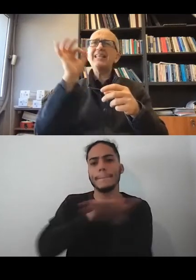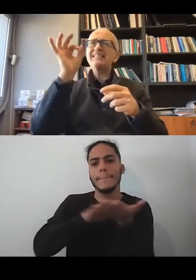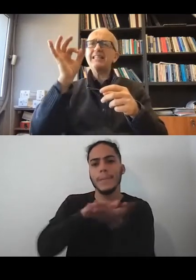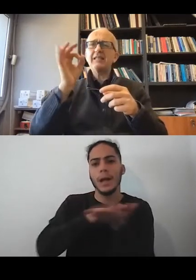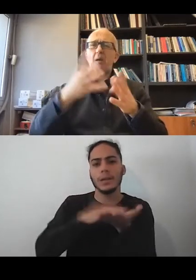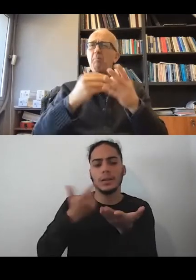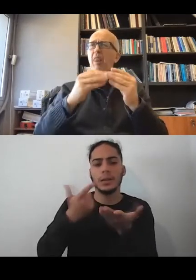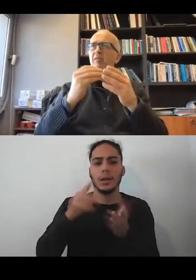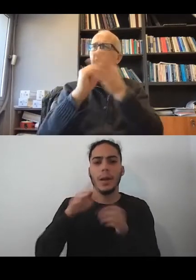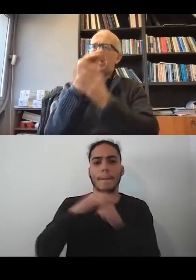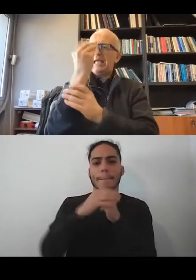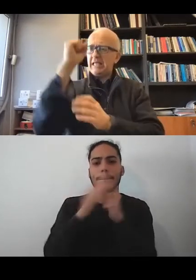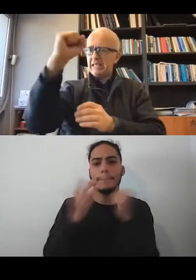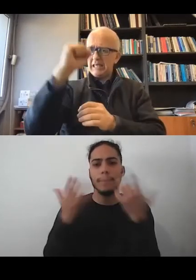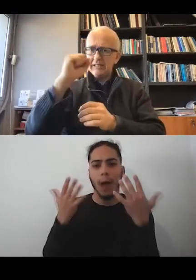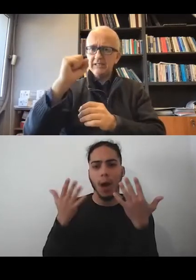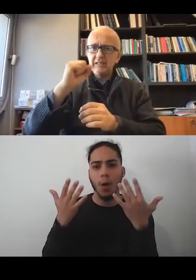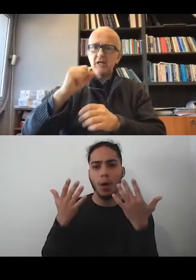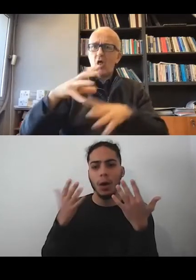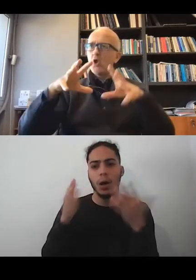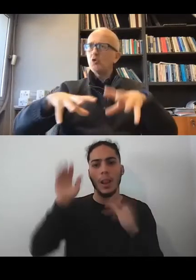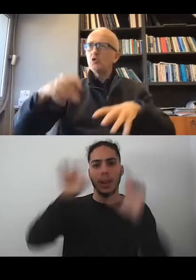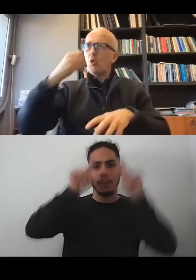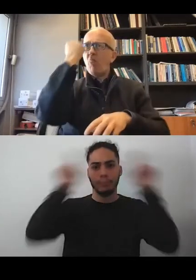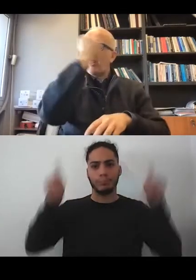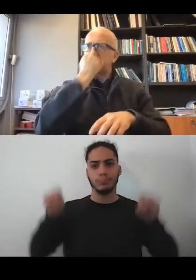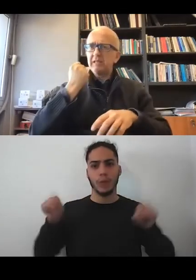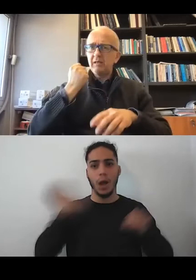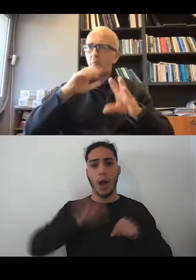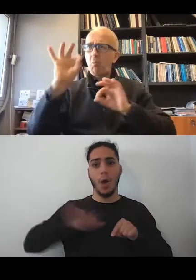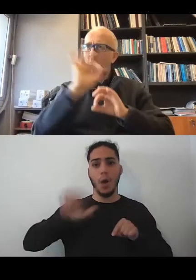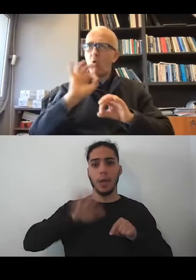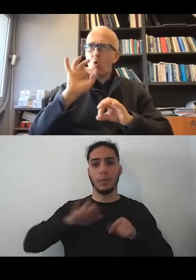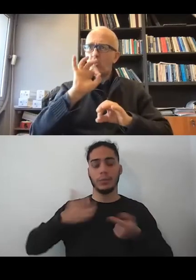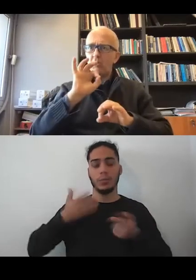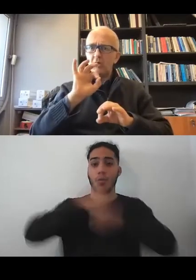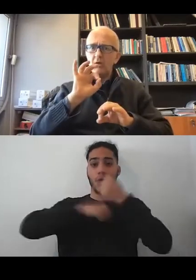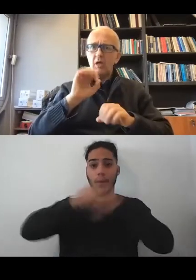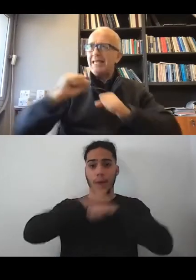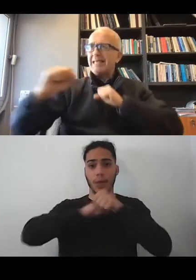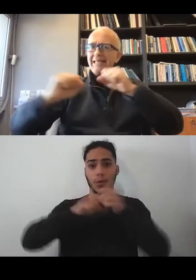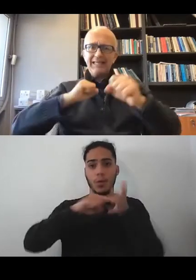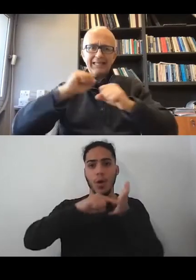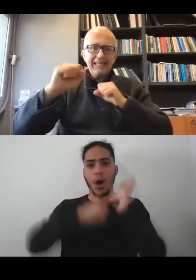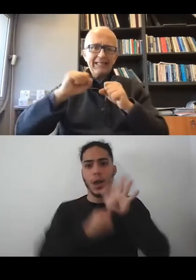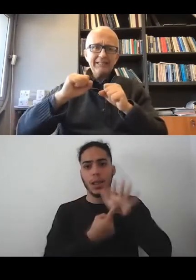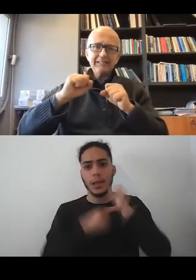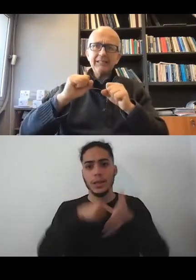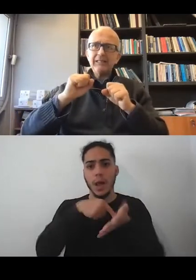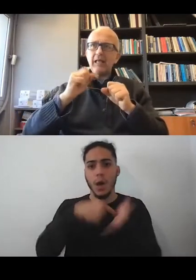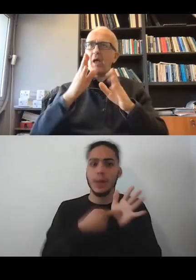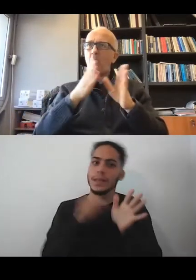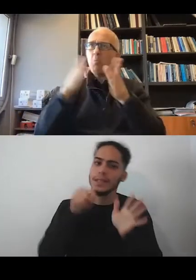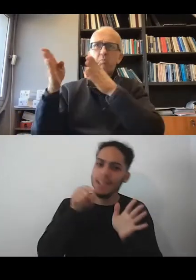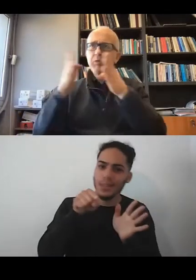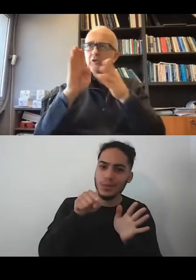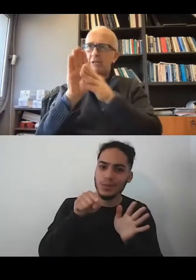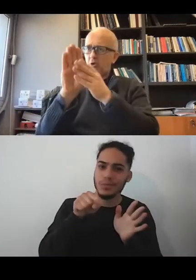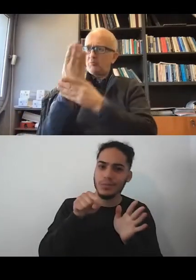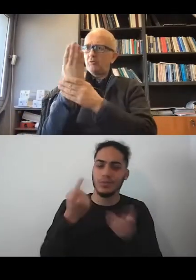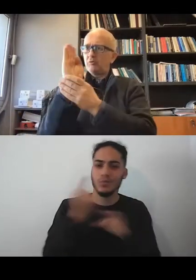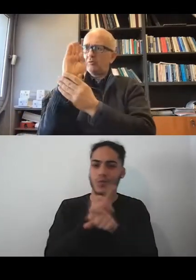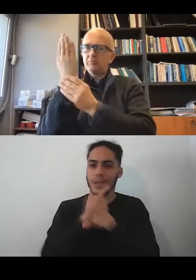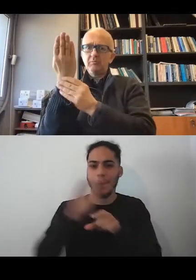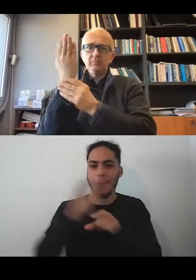location, and movement and orientation are essential features of the